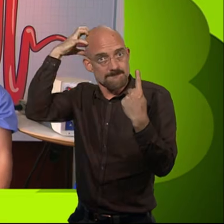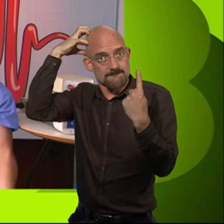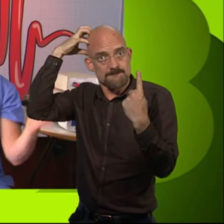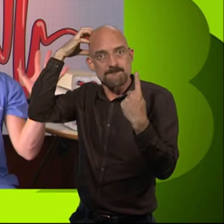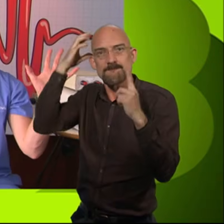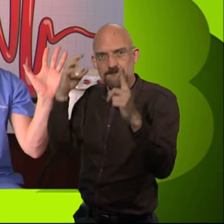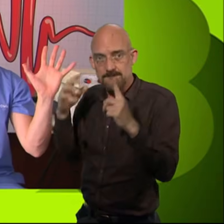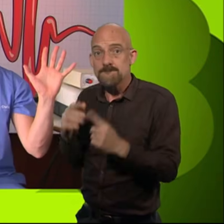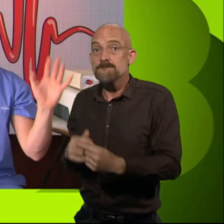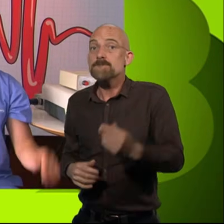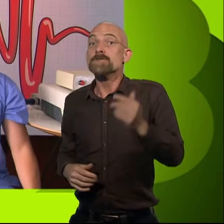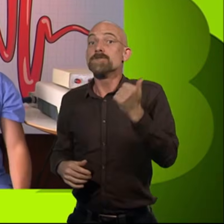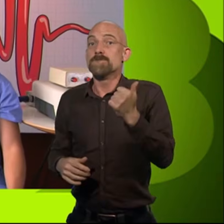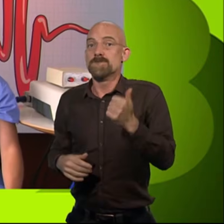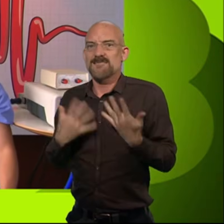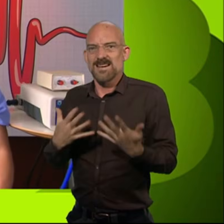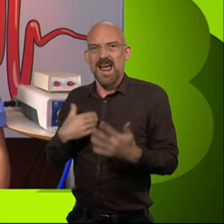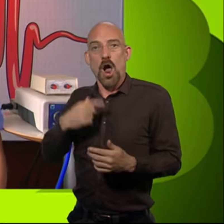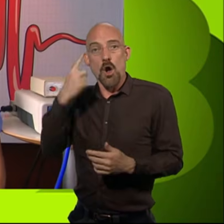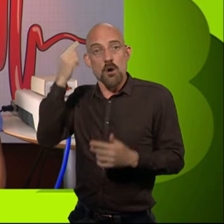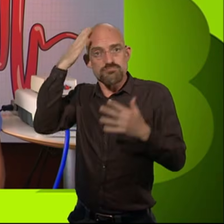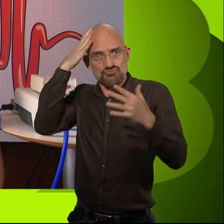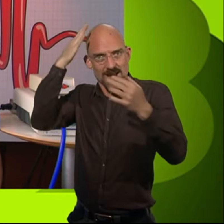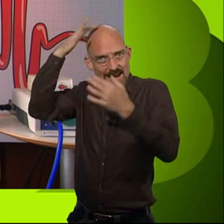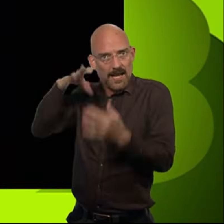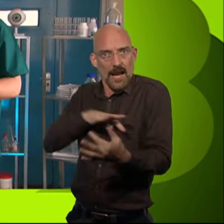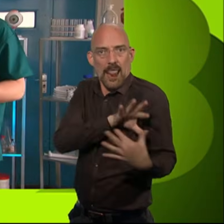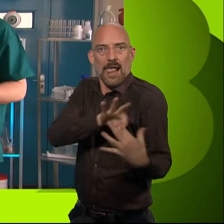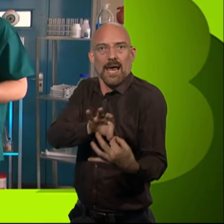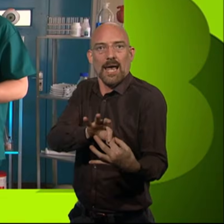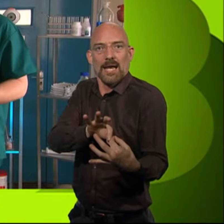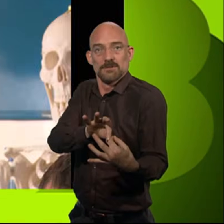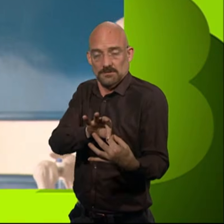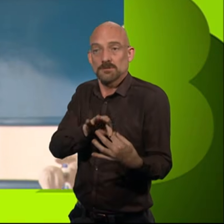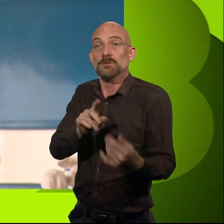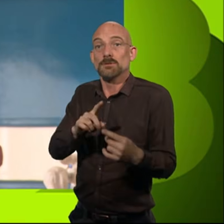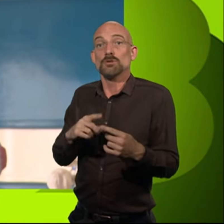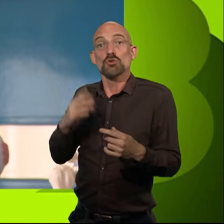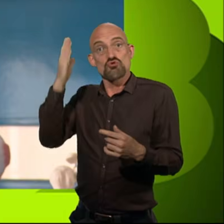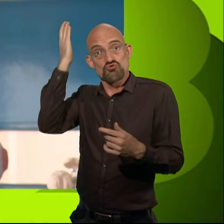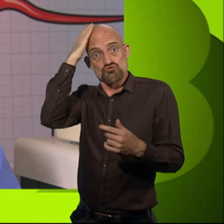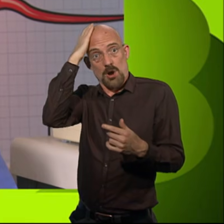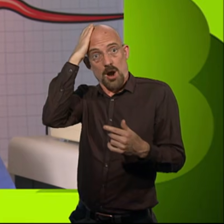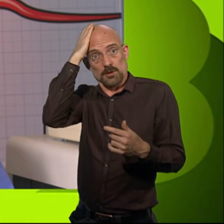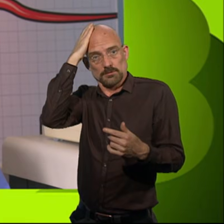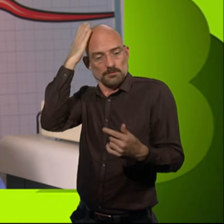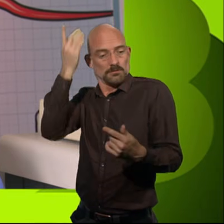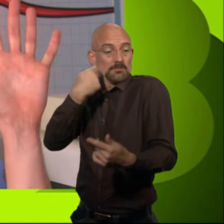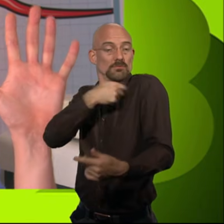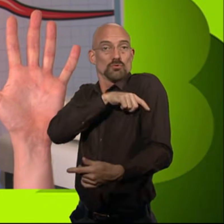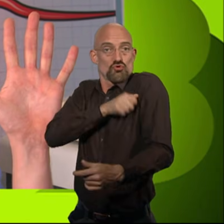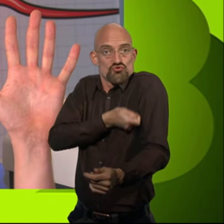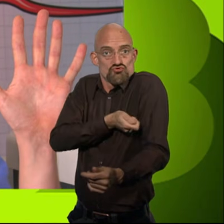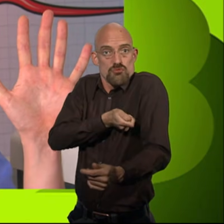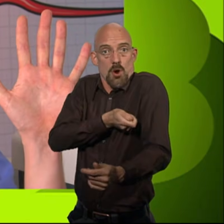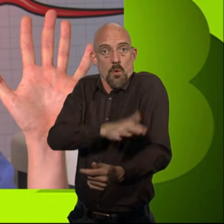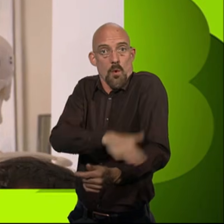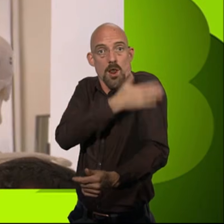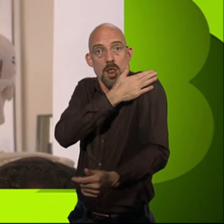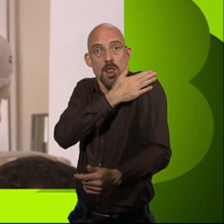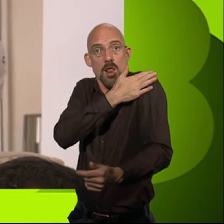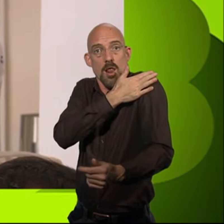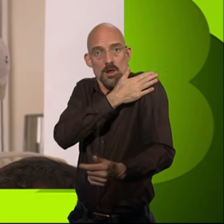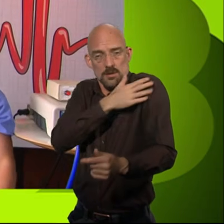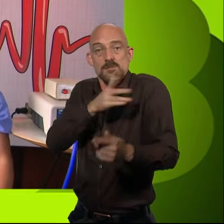but it's his left hand that's twitching. Now that's because your brain is wired back to front. So the right side of his brain controls the left side of his